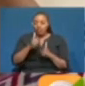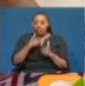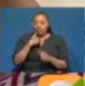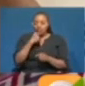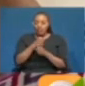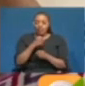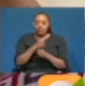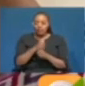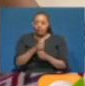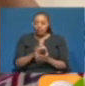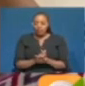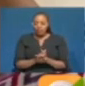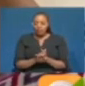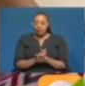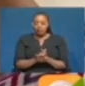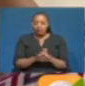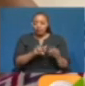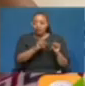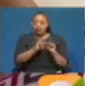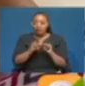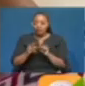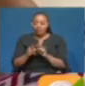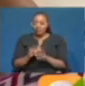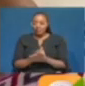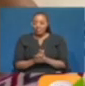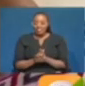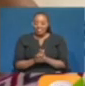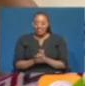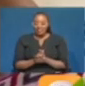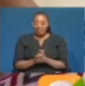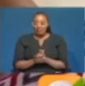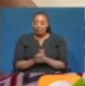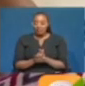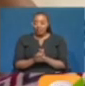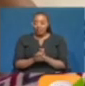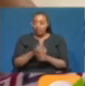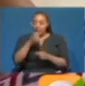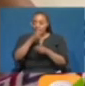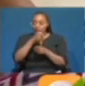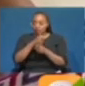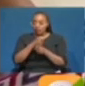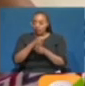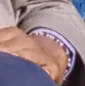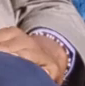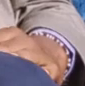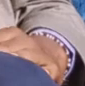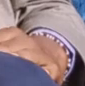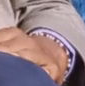And even the mother here is also ill.